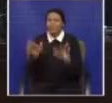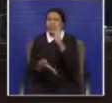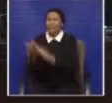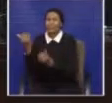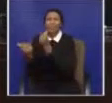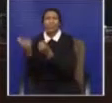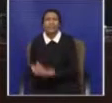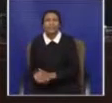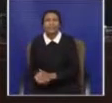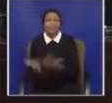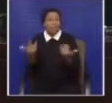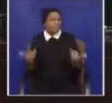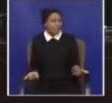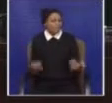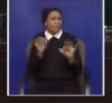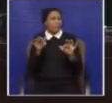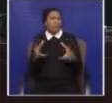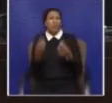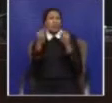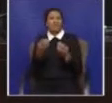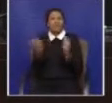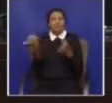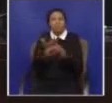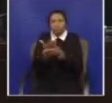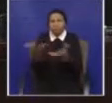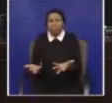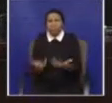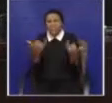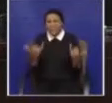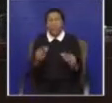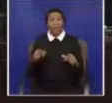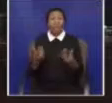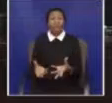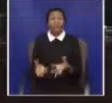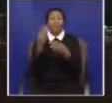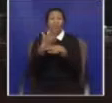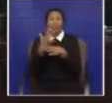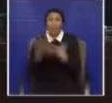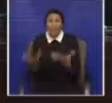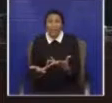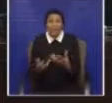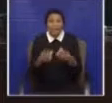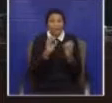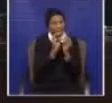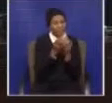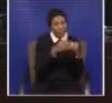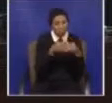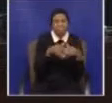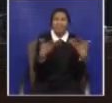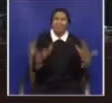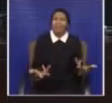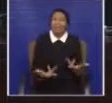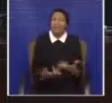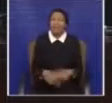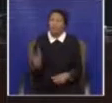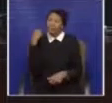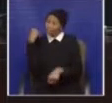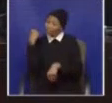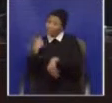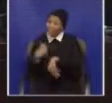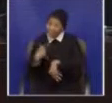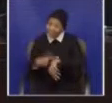record, which makes it difficult to obtain employment, to provide for one's family. It was at this time that the